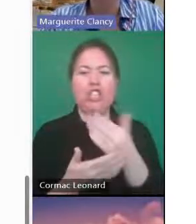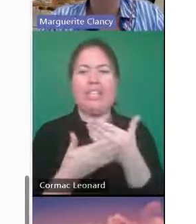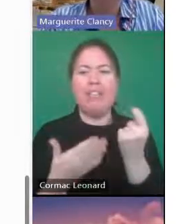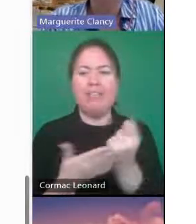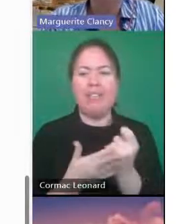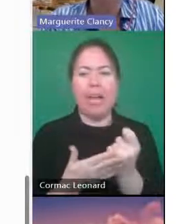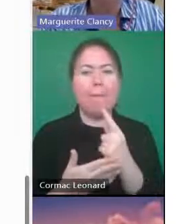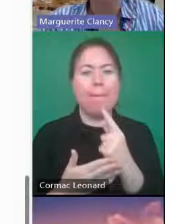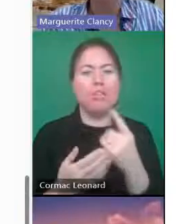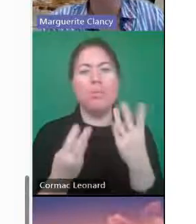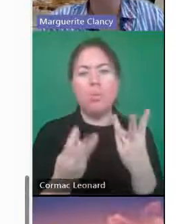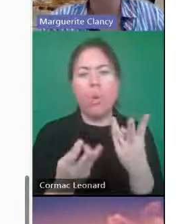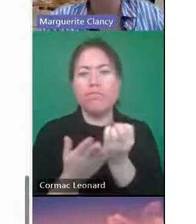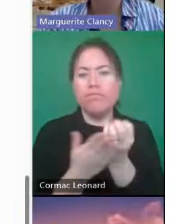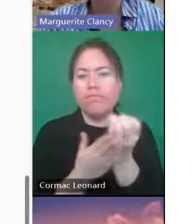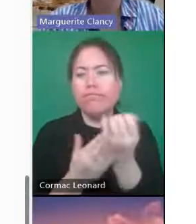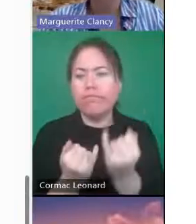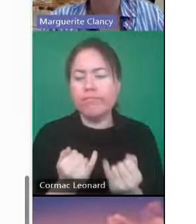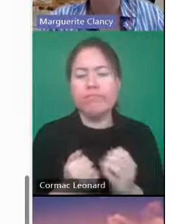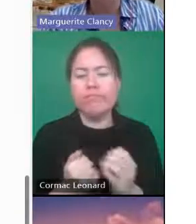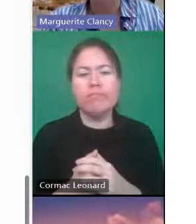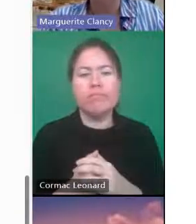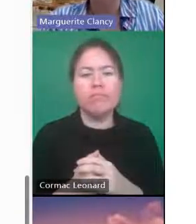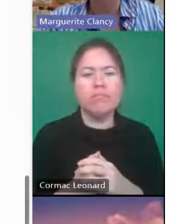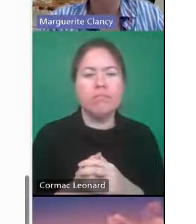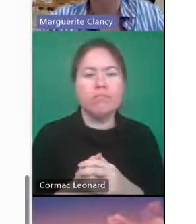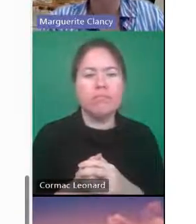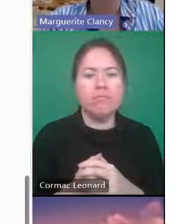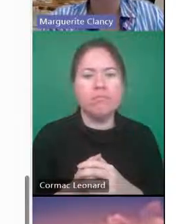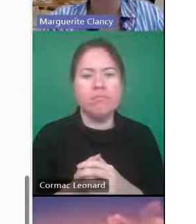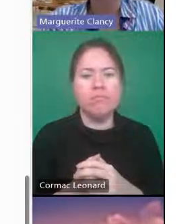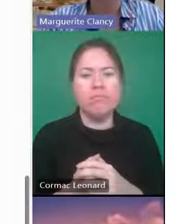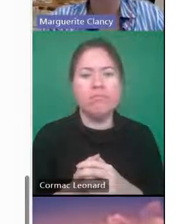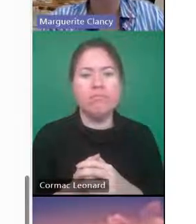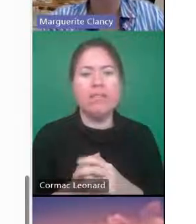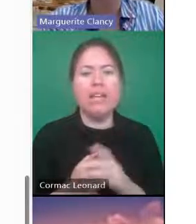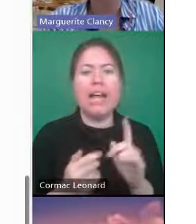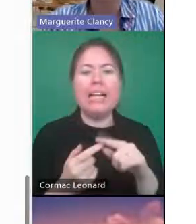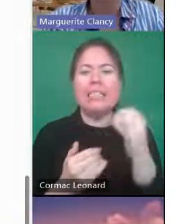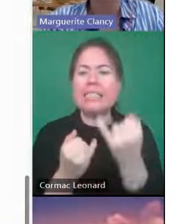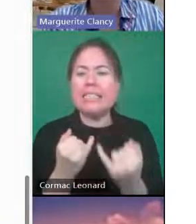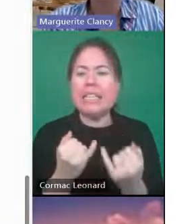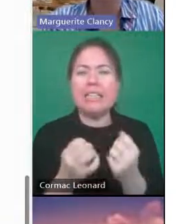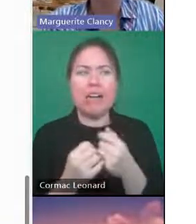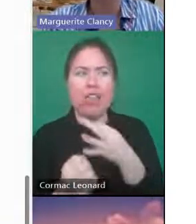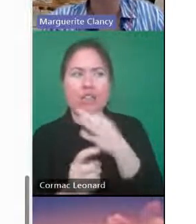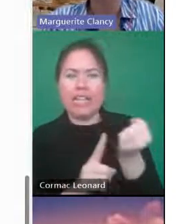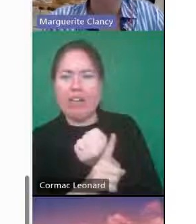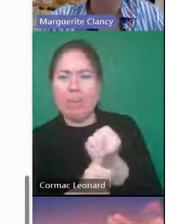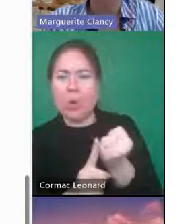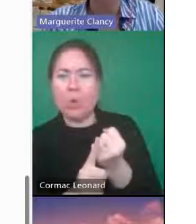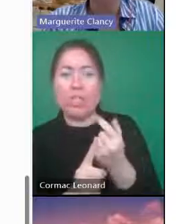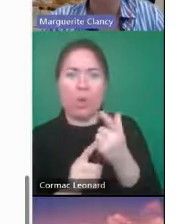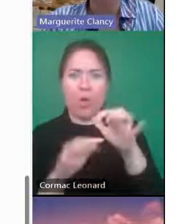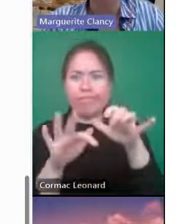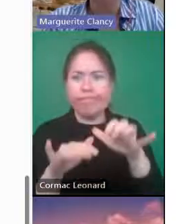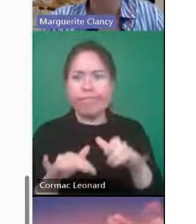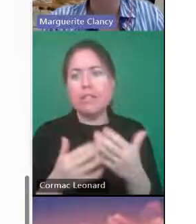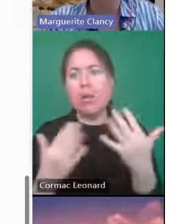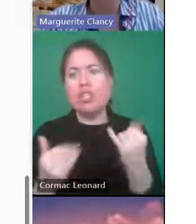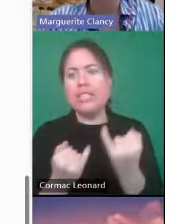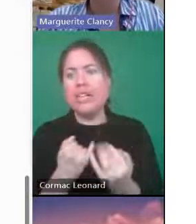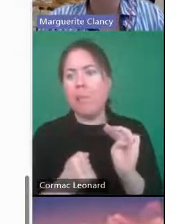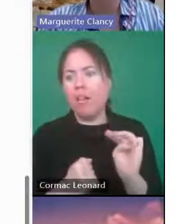description of the adult at risk. So you can provide as much information into this that will feed into the team, so as much detail as you